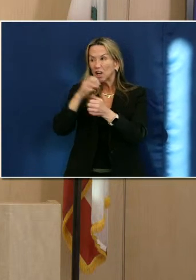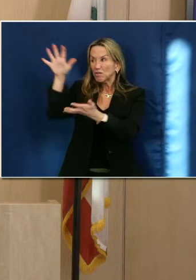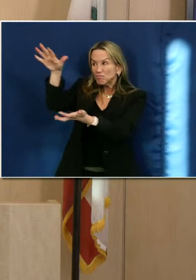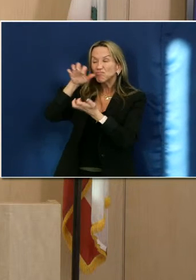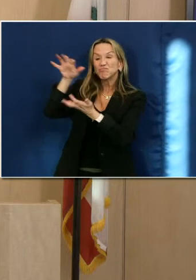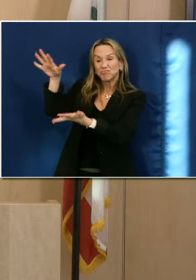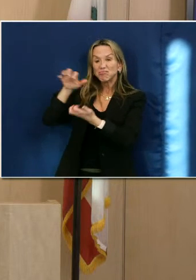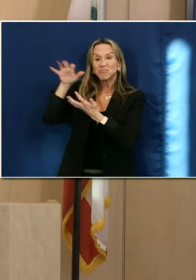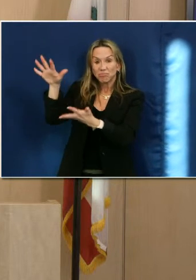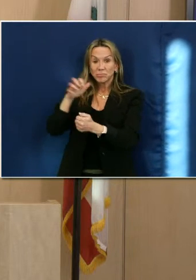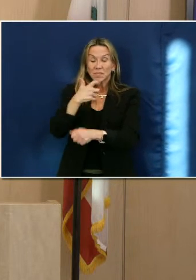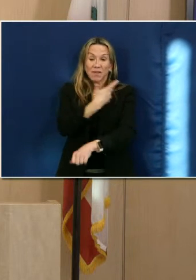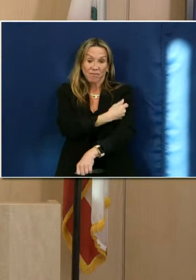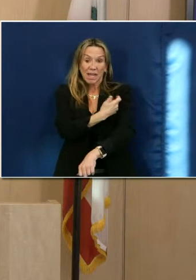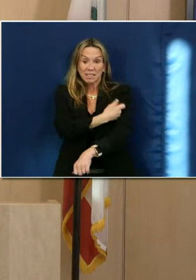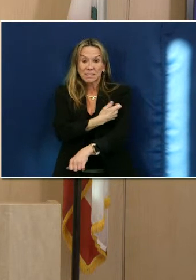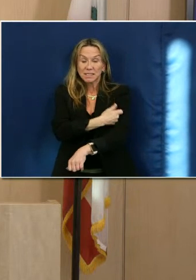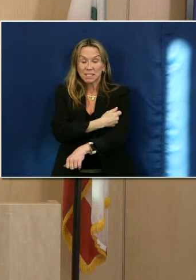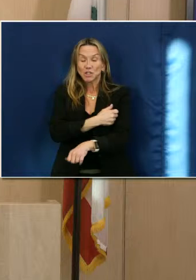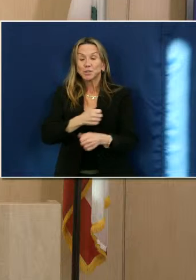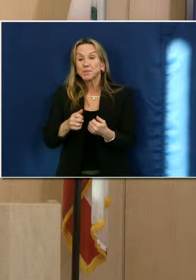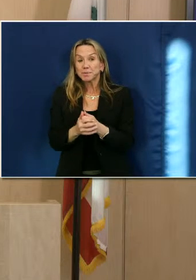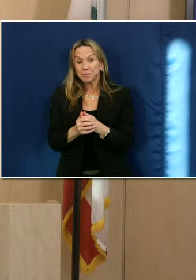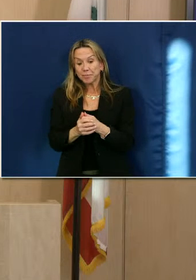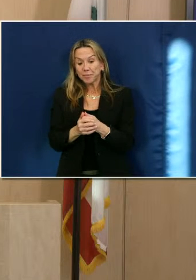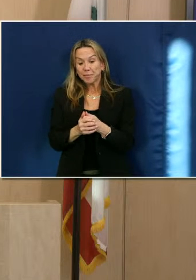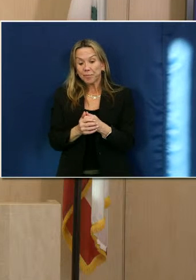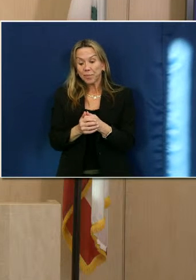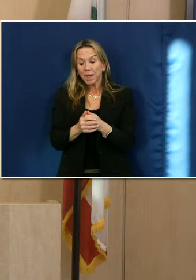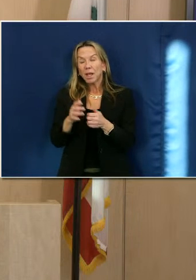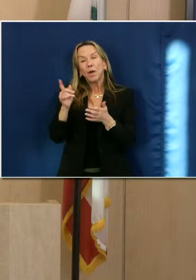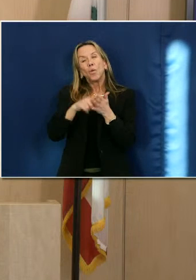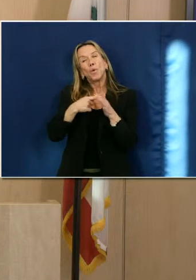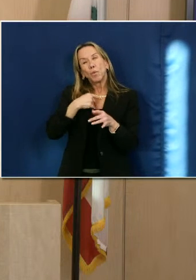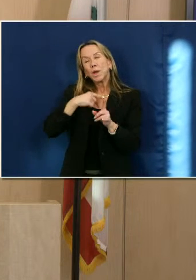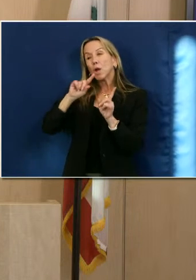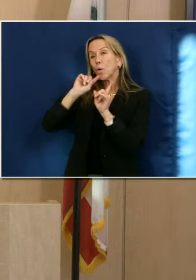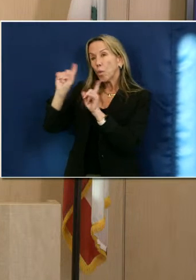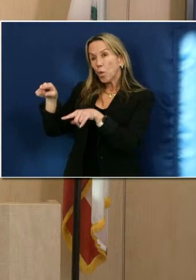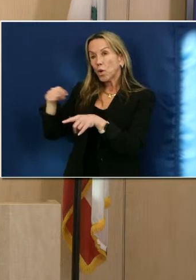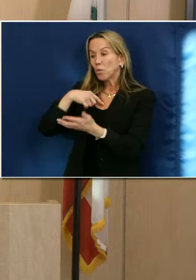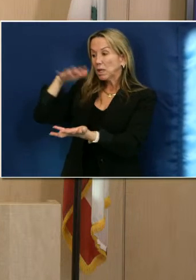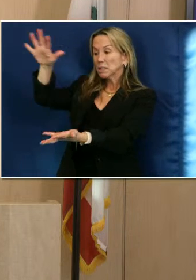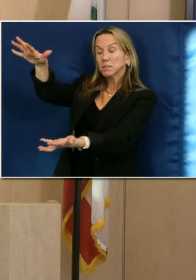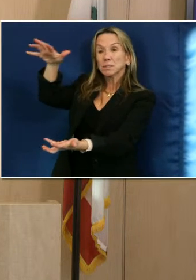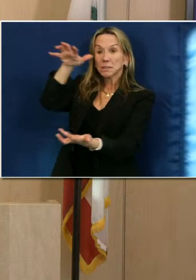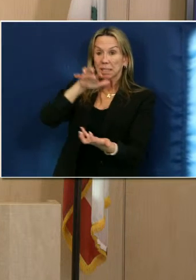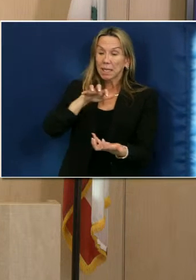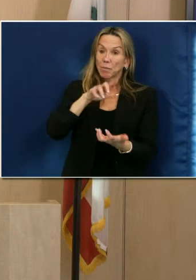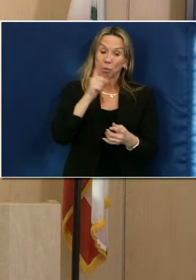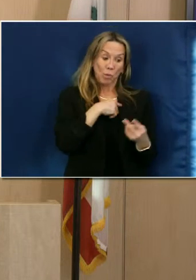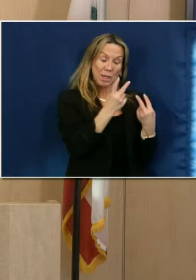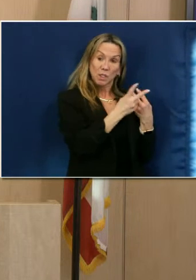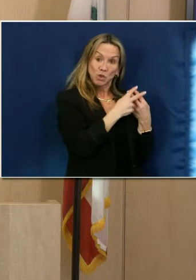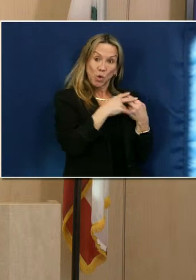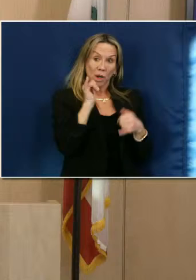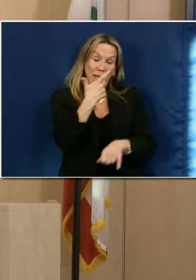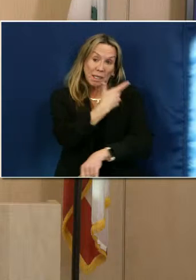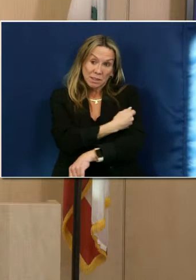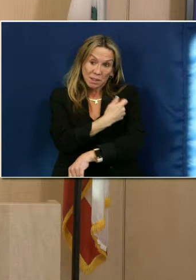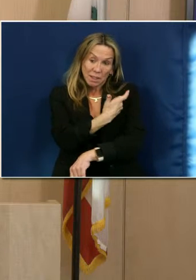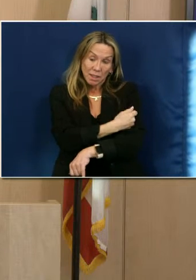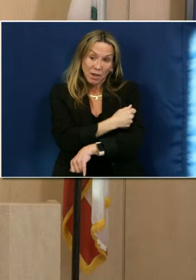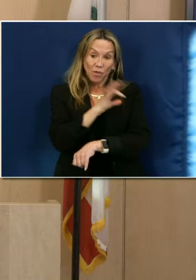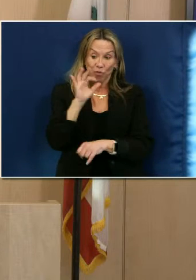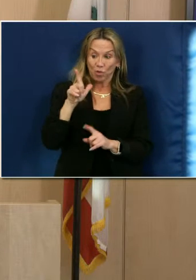various vaccines that we order. Right now, we do have one